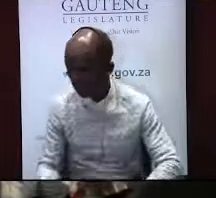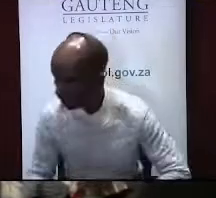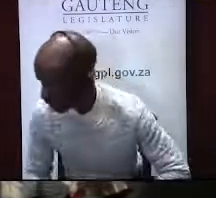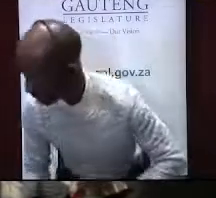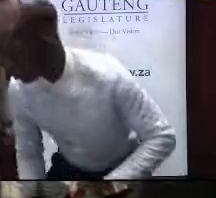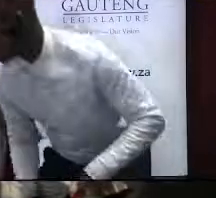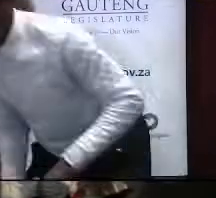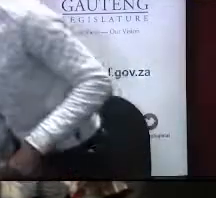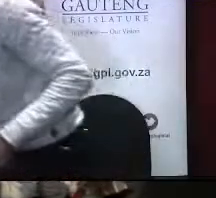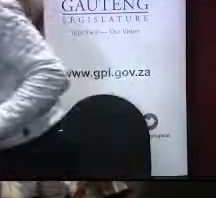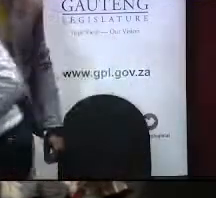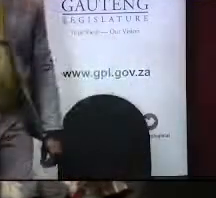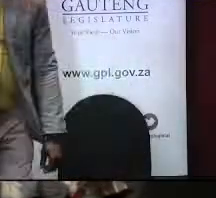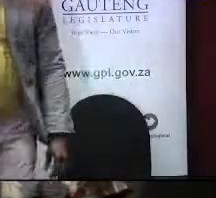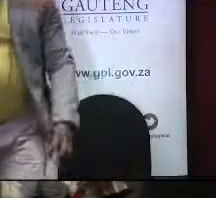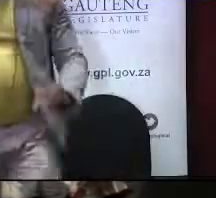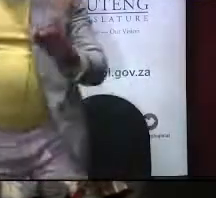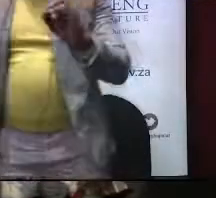Yes, Mama.